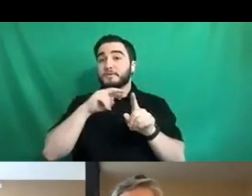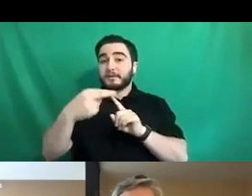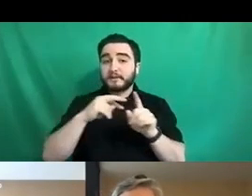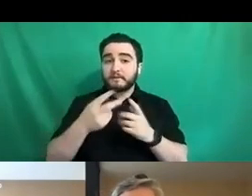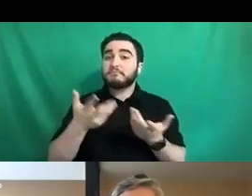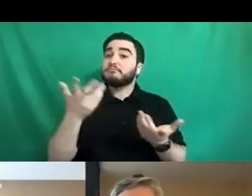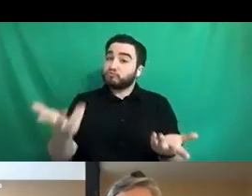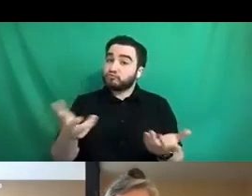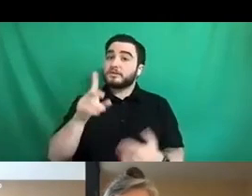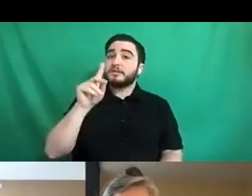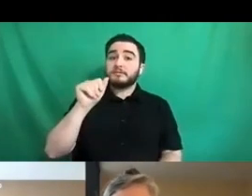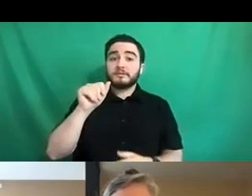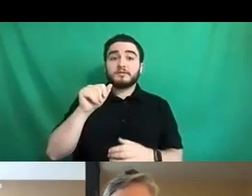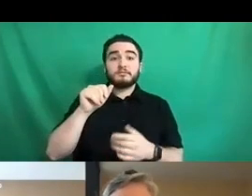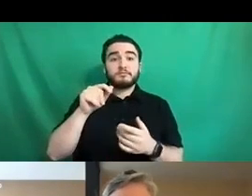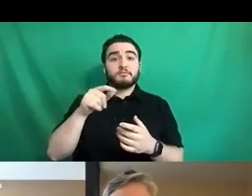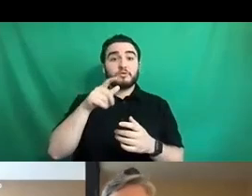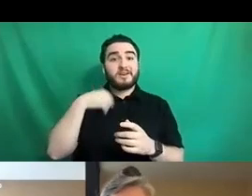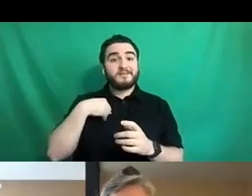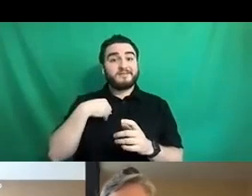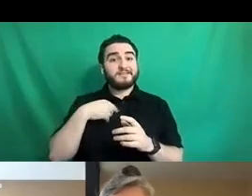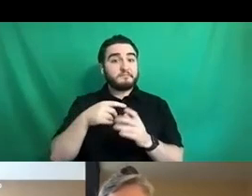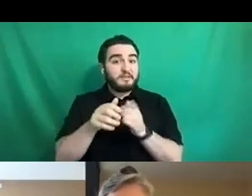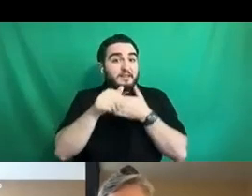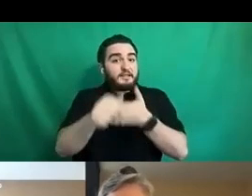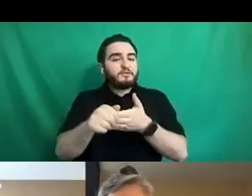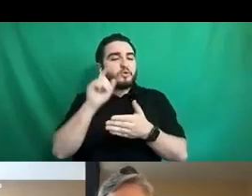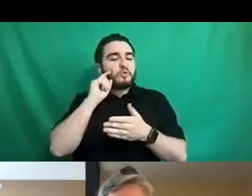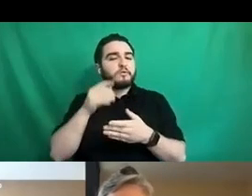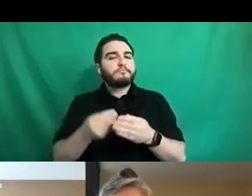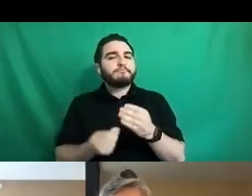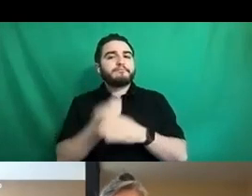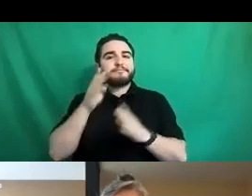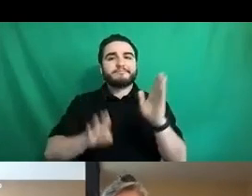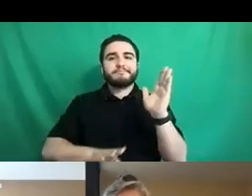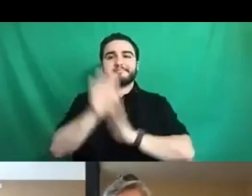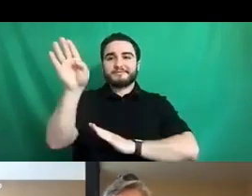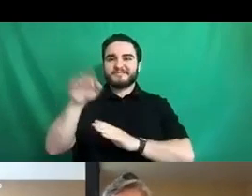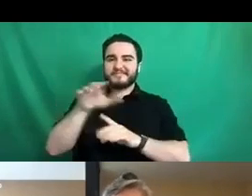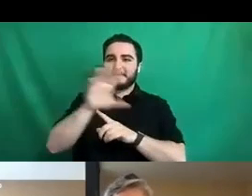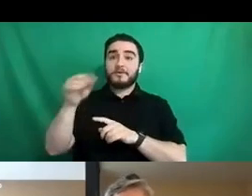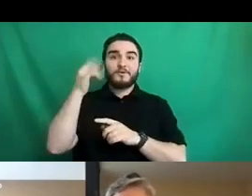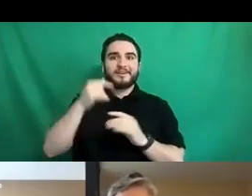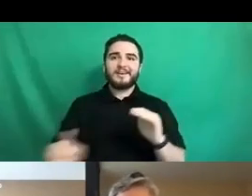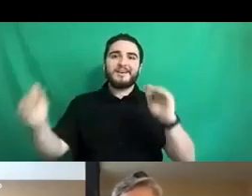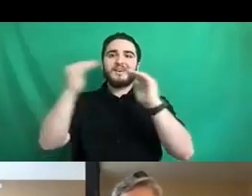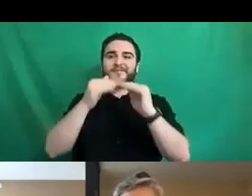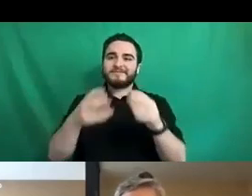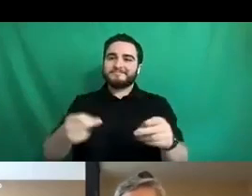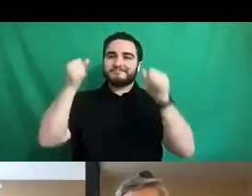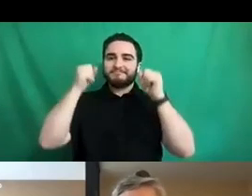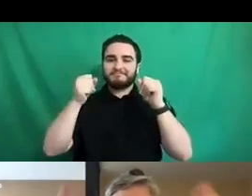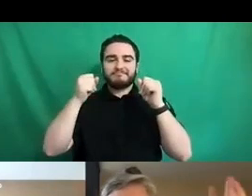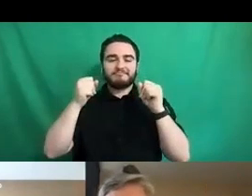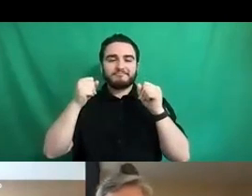with disabilities leading a dynamic action plan, that's going to foster growth in the company because you're going to get to equity more quickly. So we prep